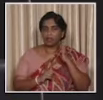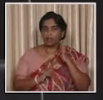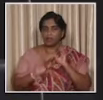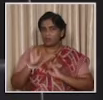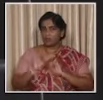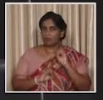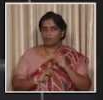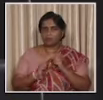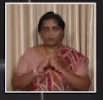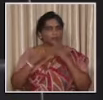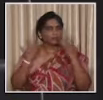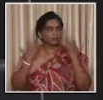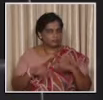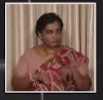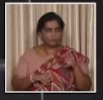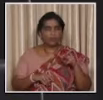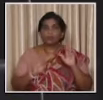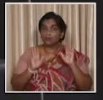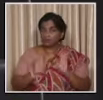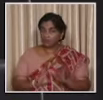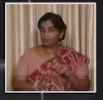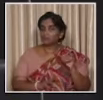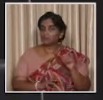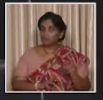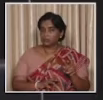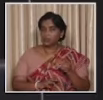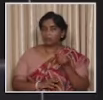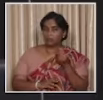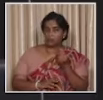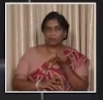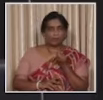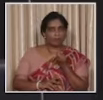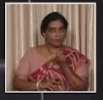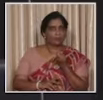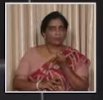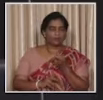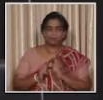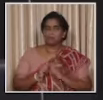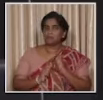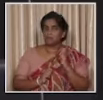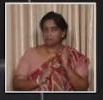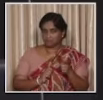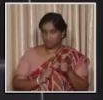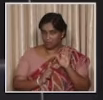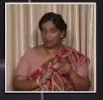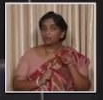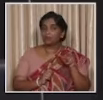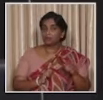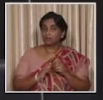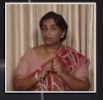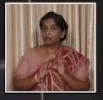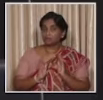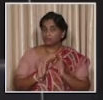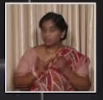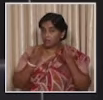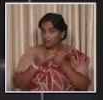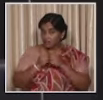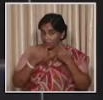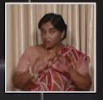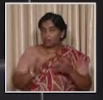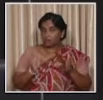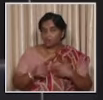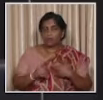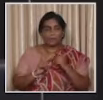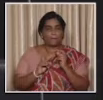paid in order to complete the project, which benefits Pathadumbra electorates, Haripattu electorate,